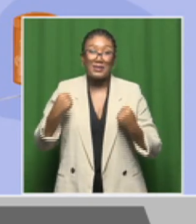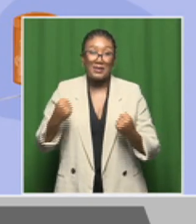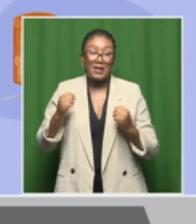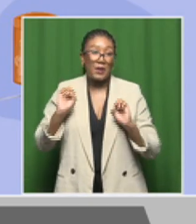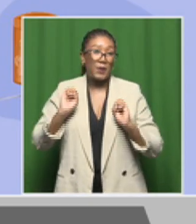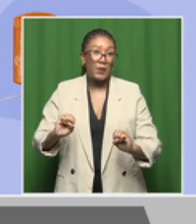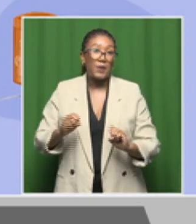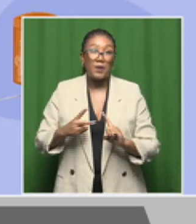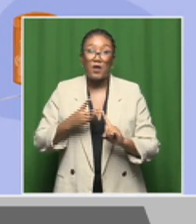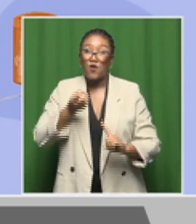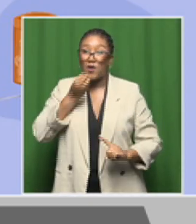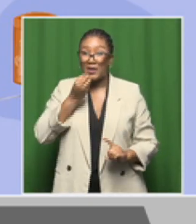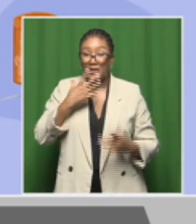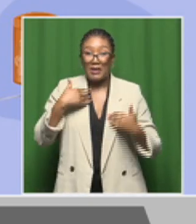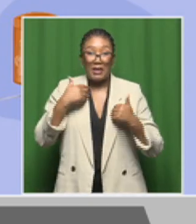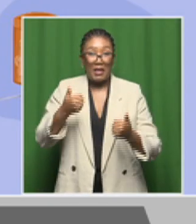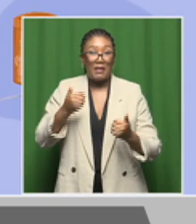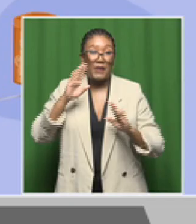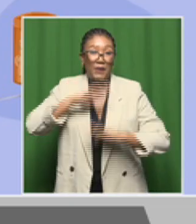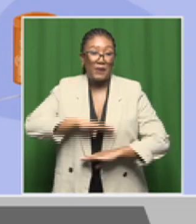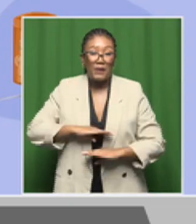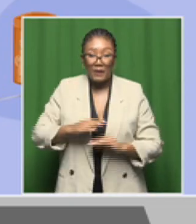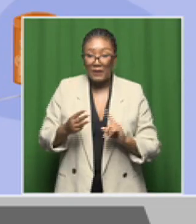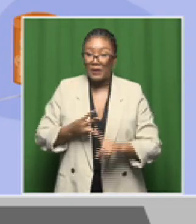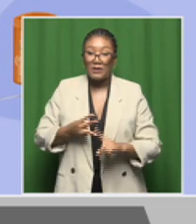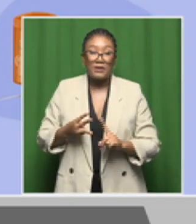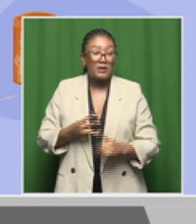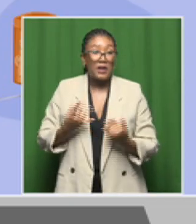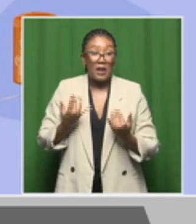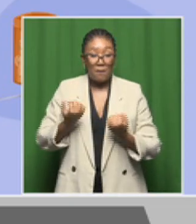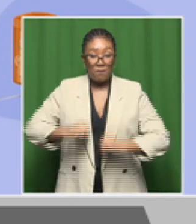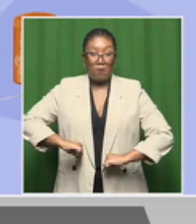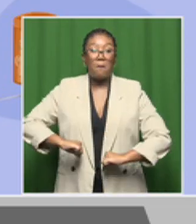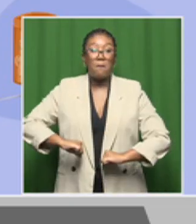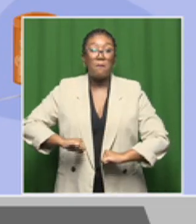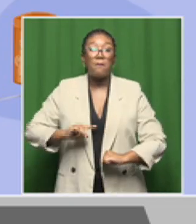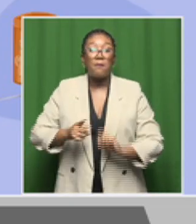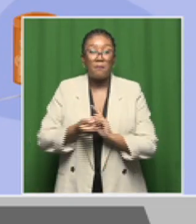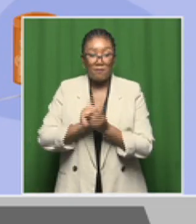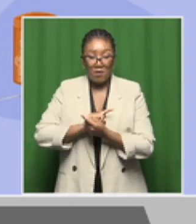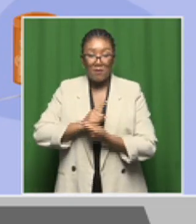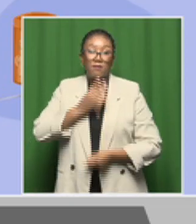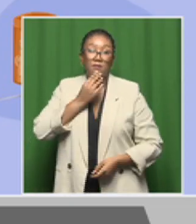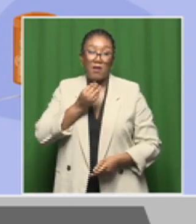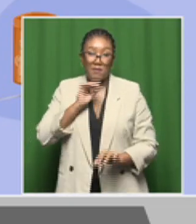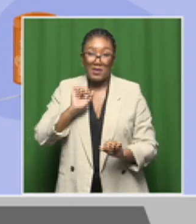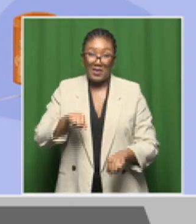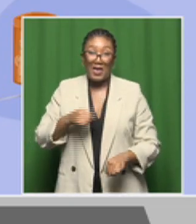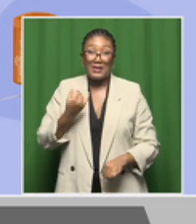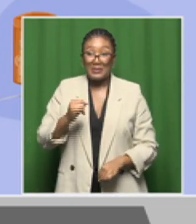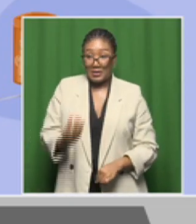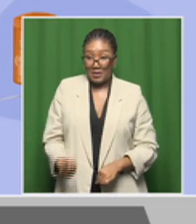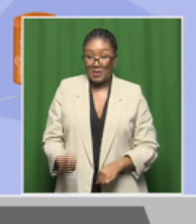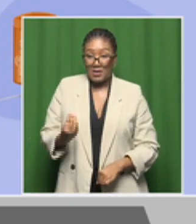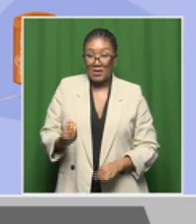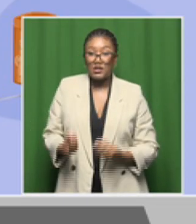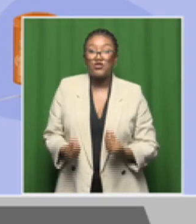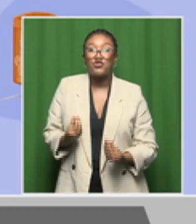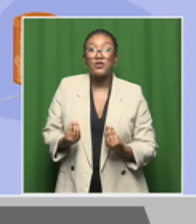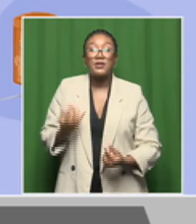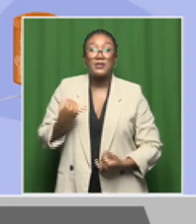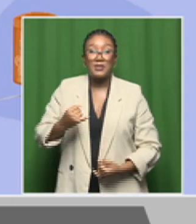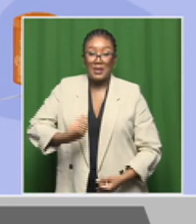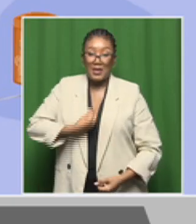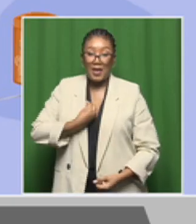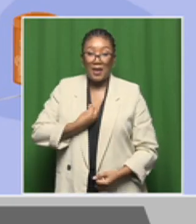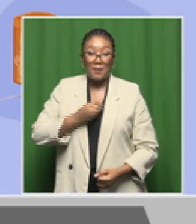it, their mortality is going to come to them a lot earlier than the rest of the population, meaning